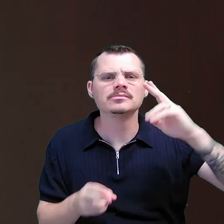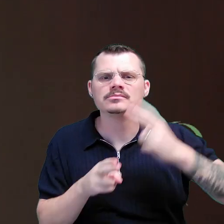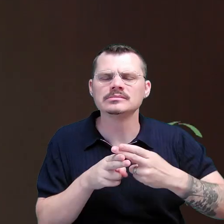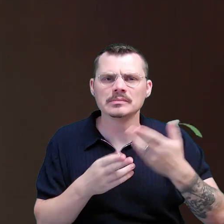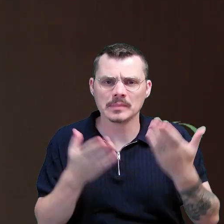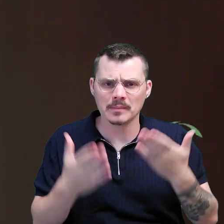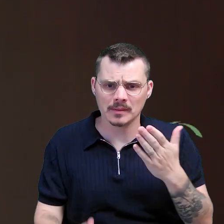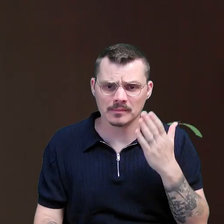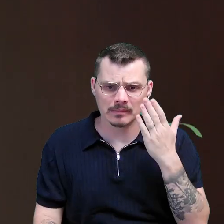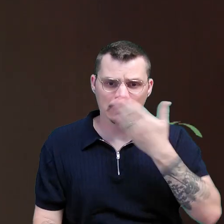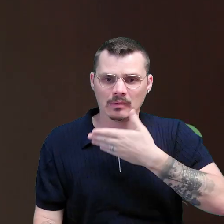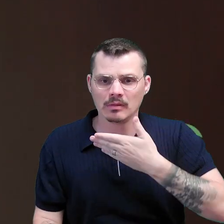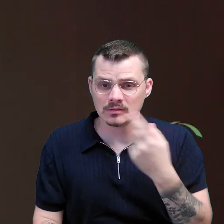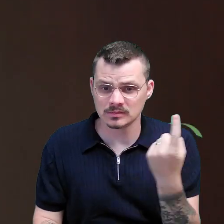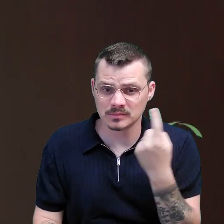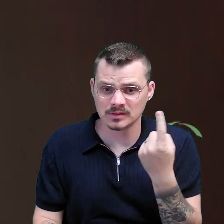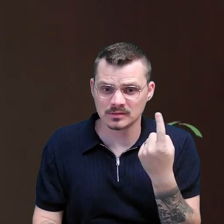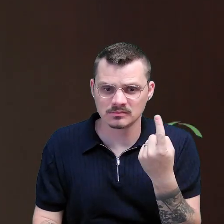what do we miss here?